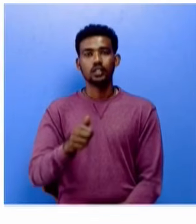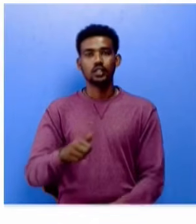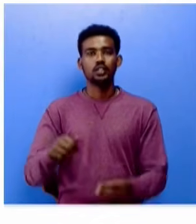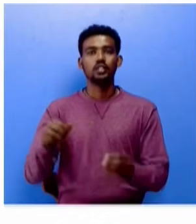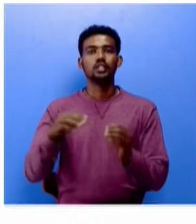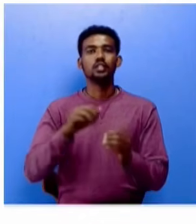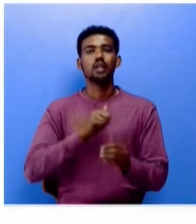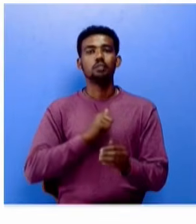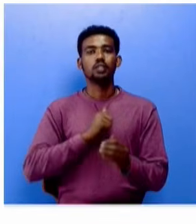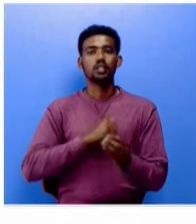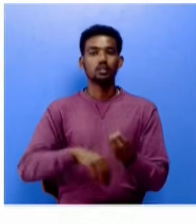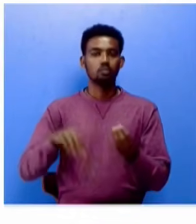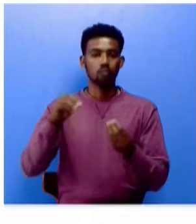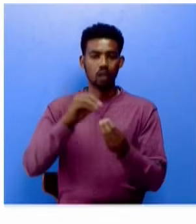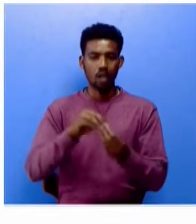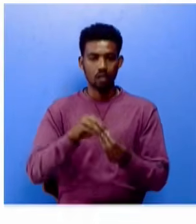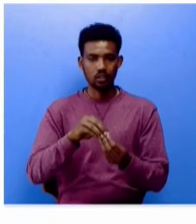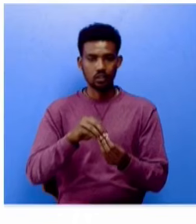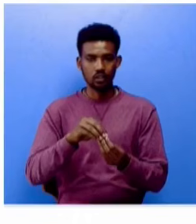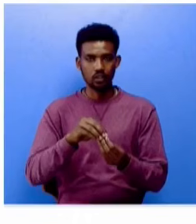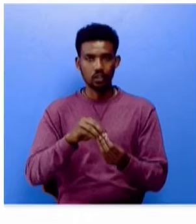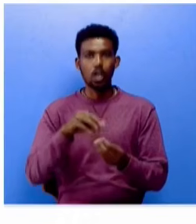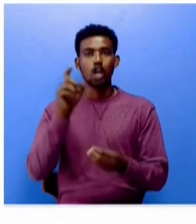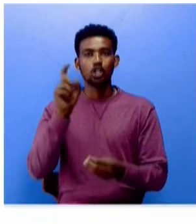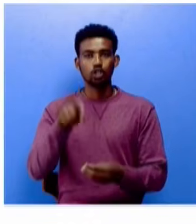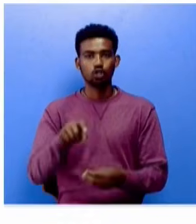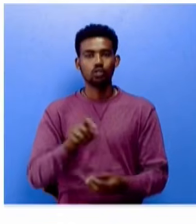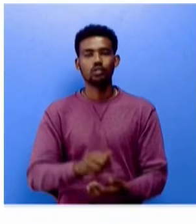plus should.